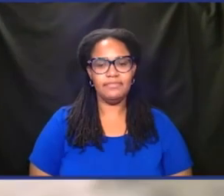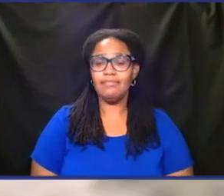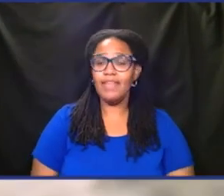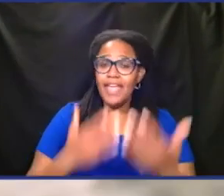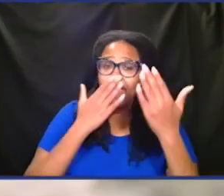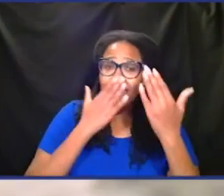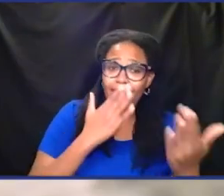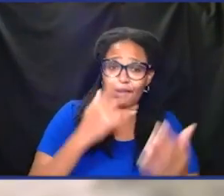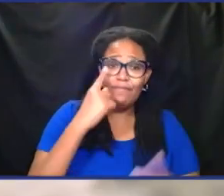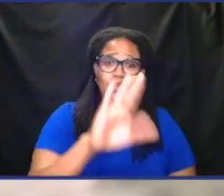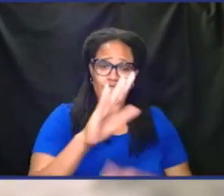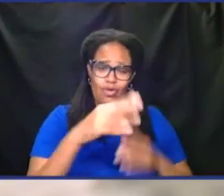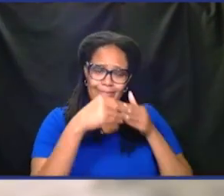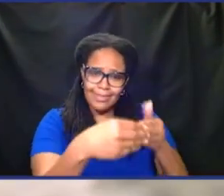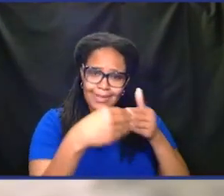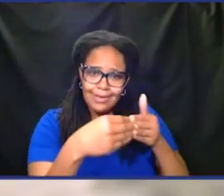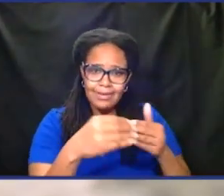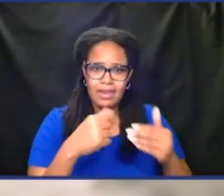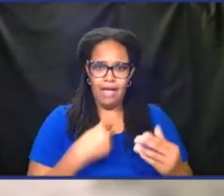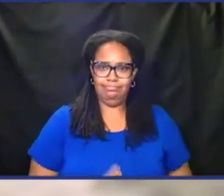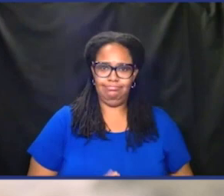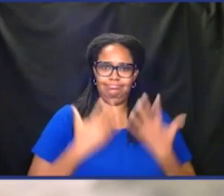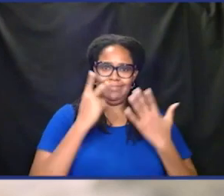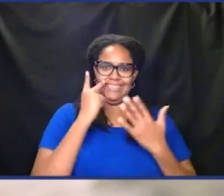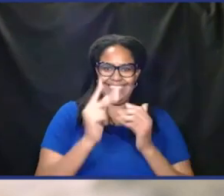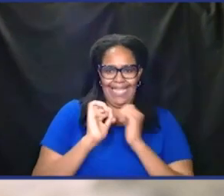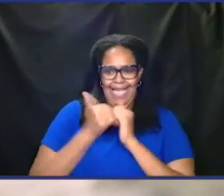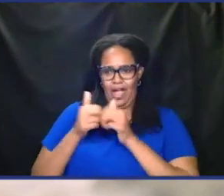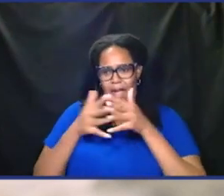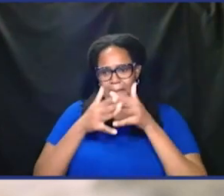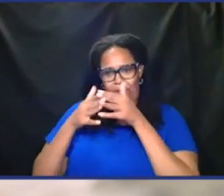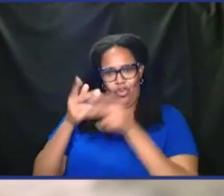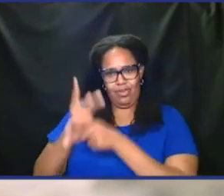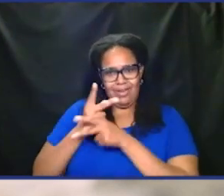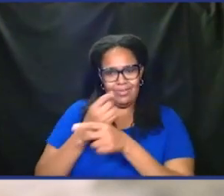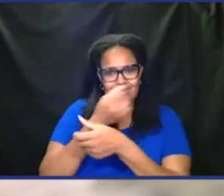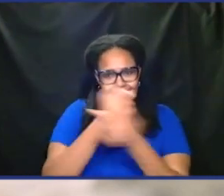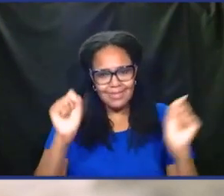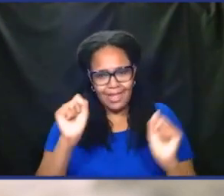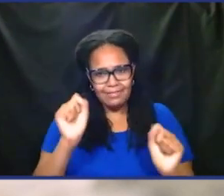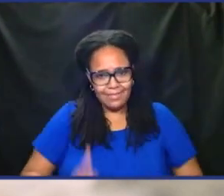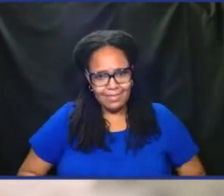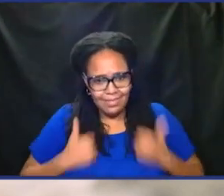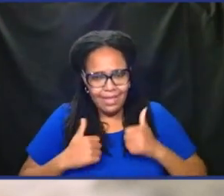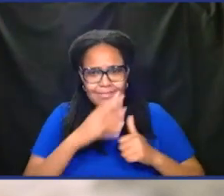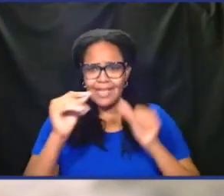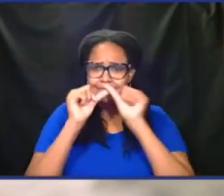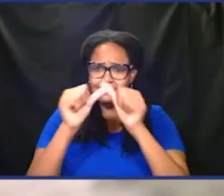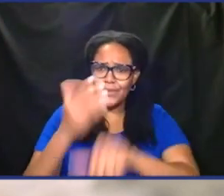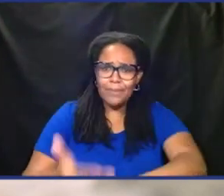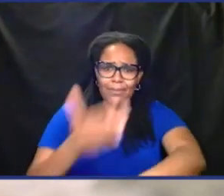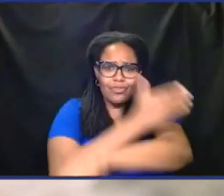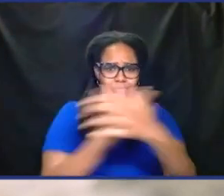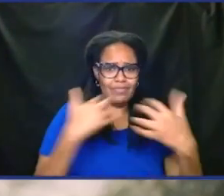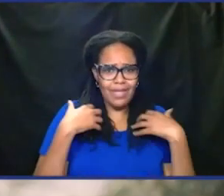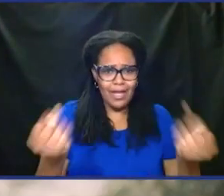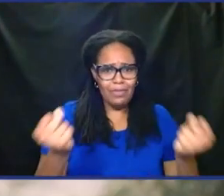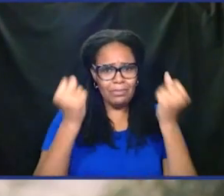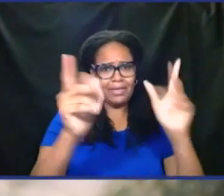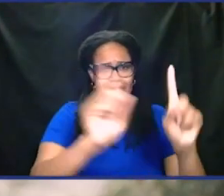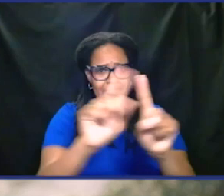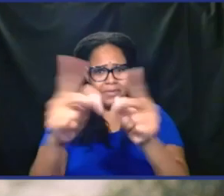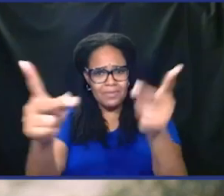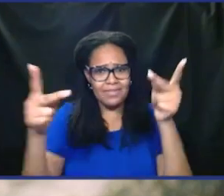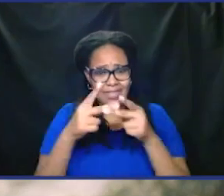Thank you for your leadership. I'm inspired to see how Americares saves lives and improves health in so many places.